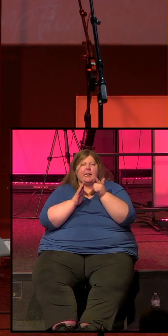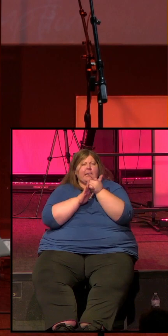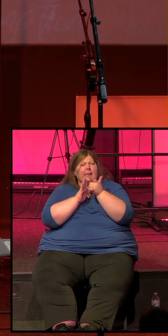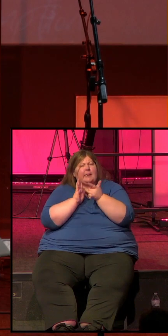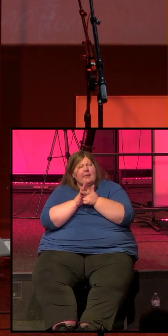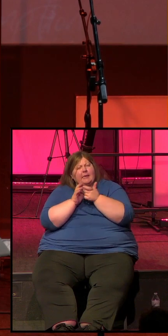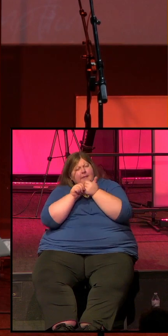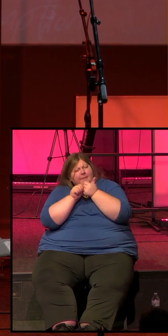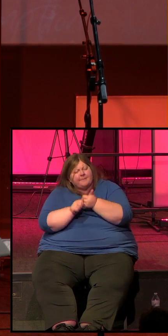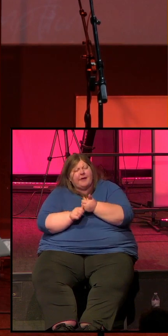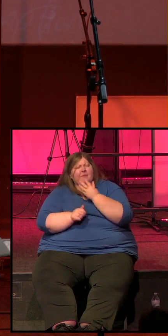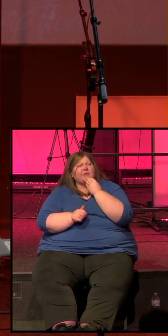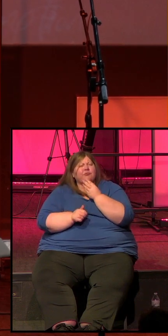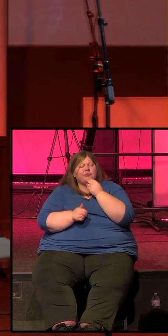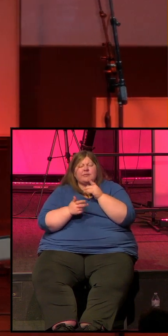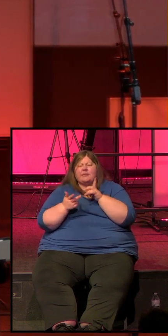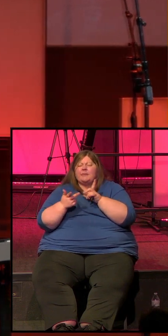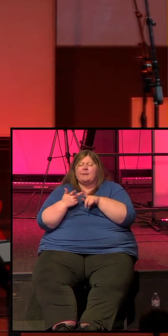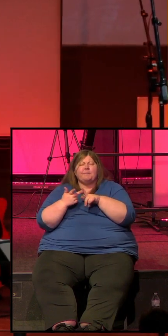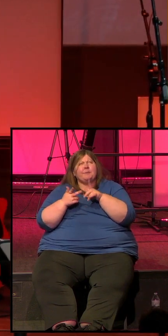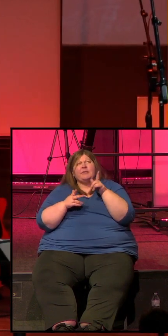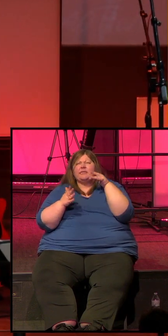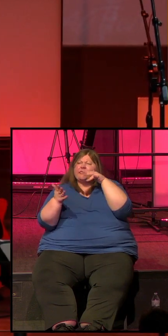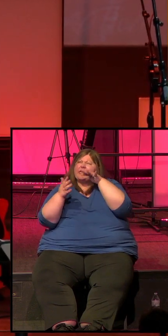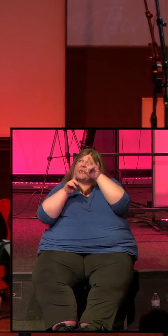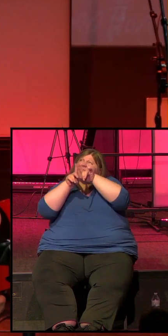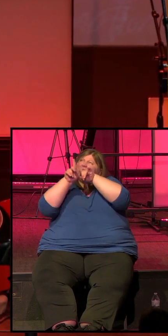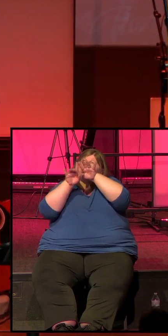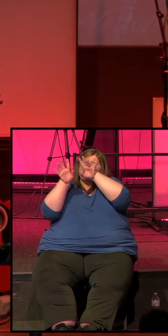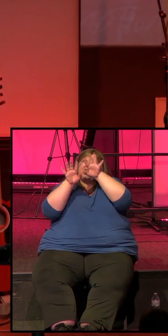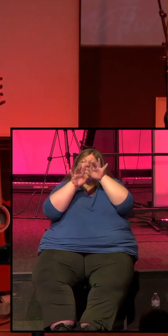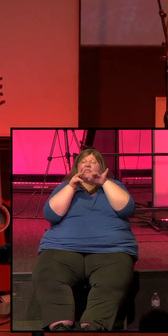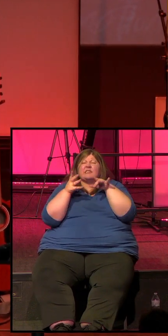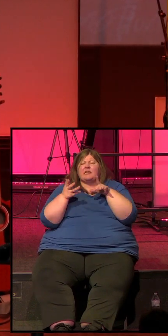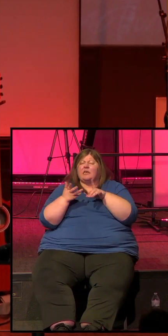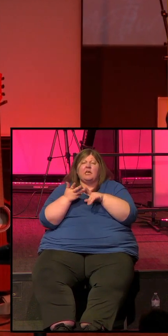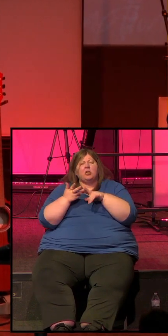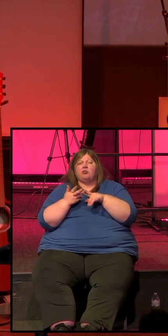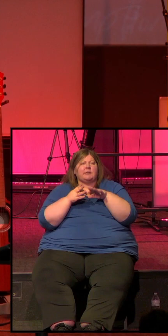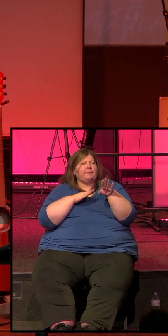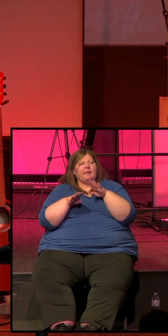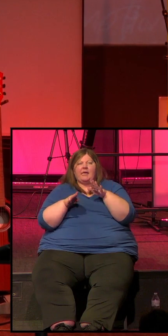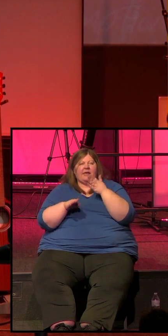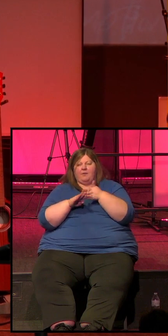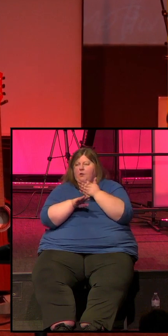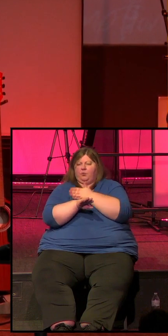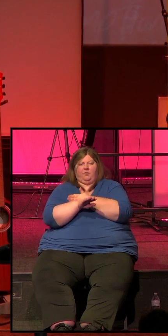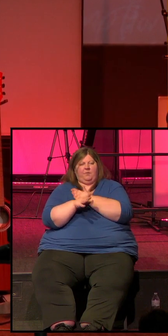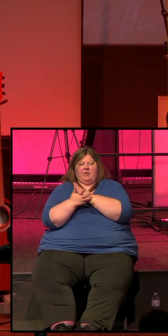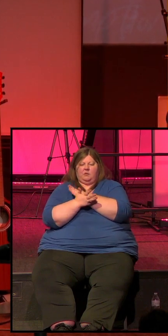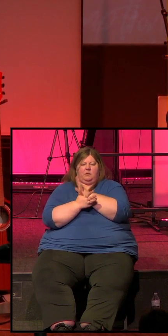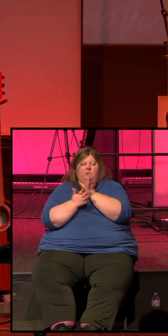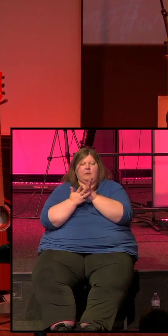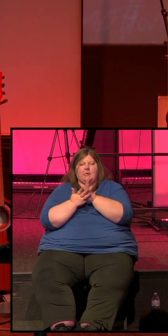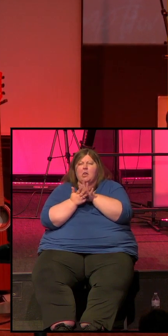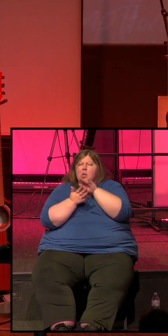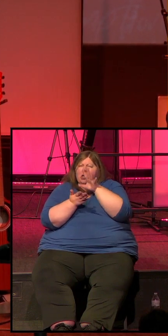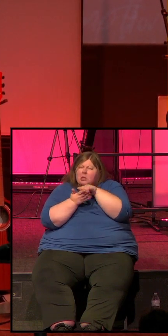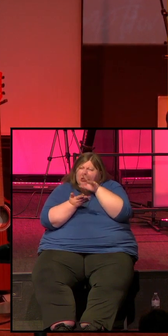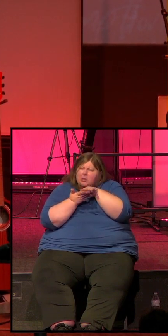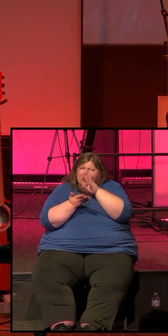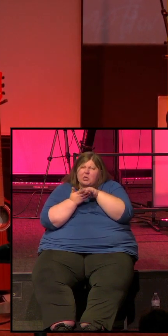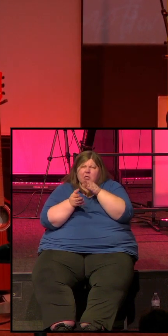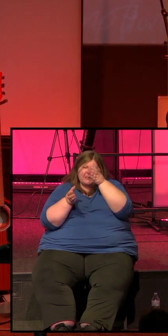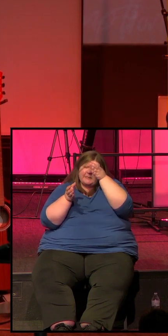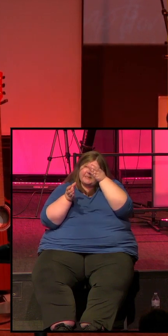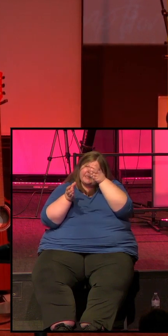Judaism, mysticism, and then Gnosticism, which is basically all about you just be better. You just work. The more knowledge you get, the better you'll be. So